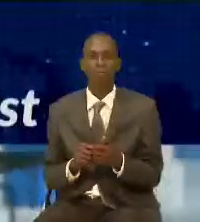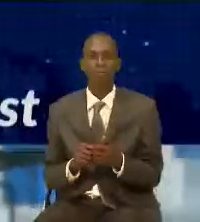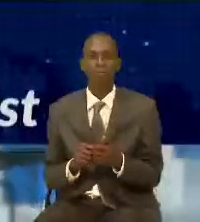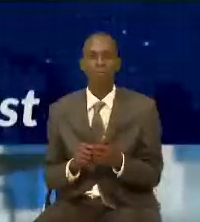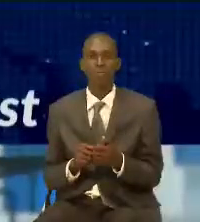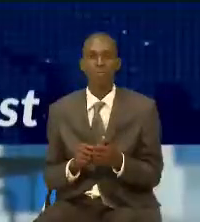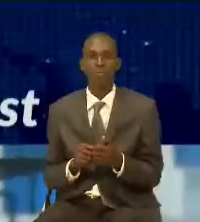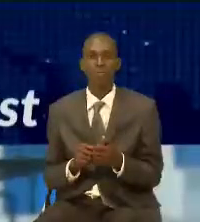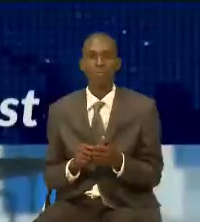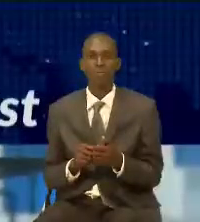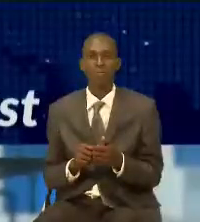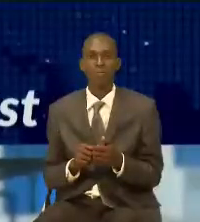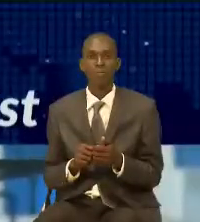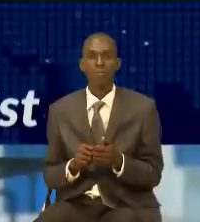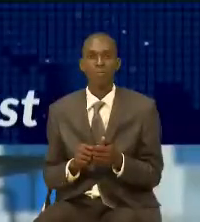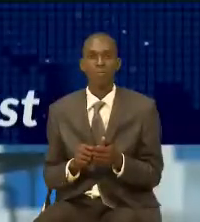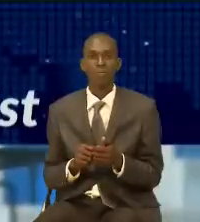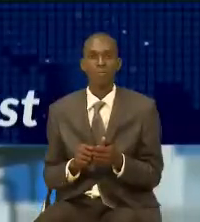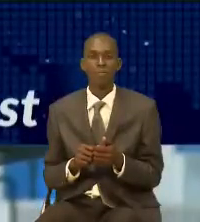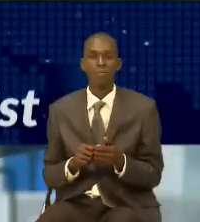let's finish quickly